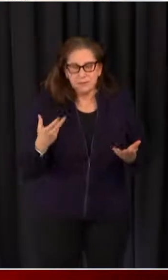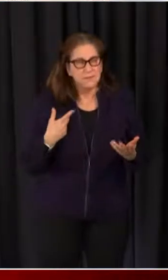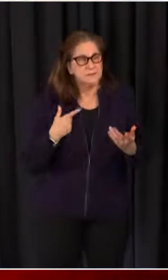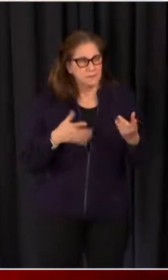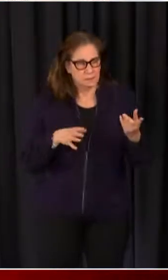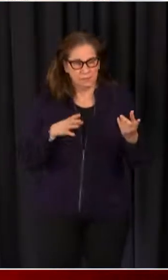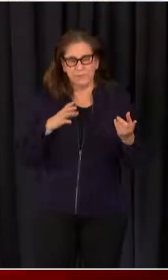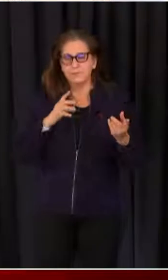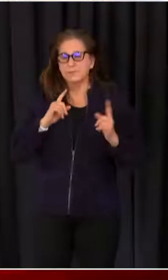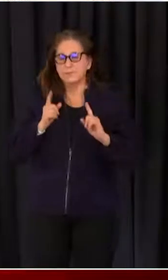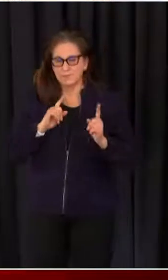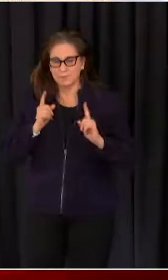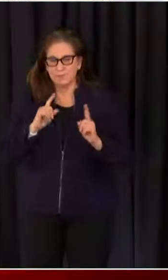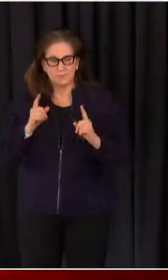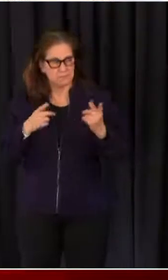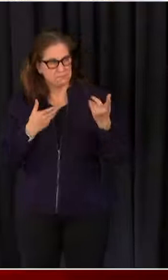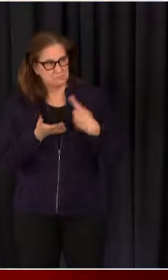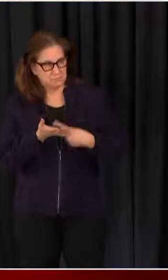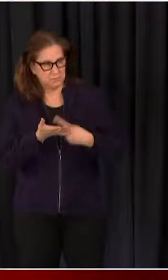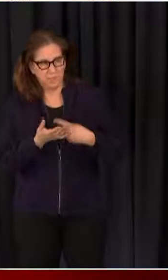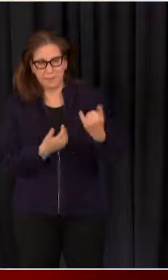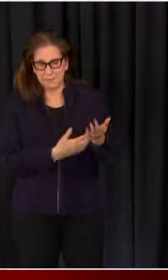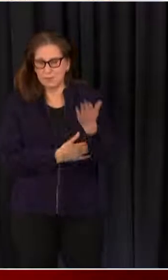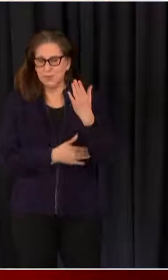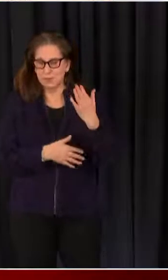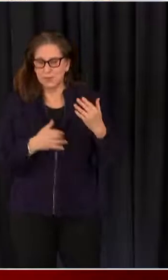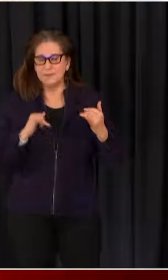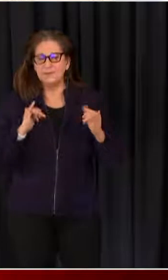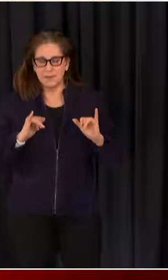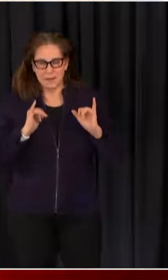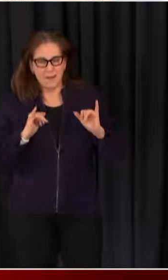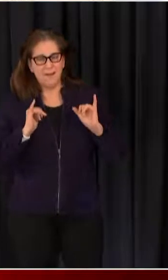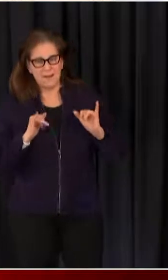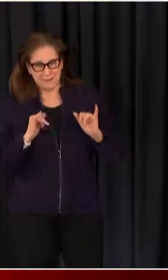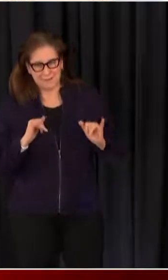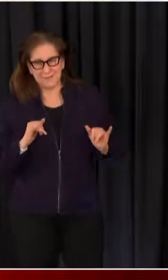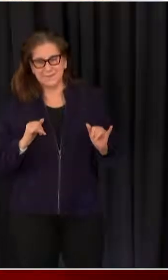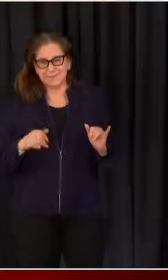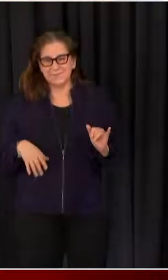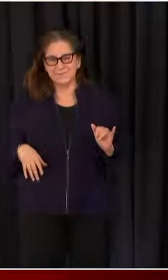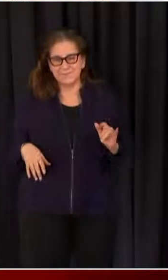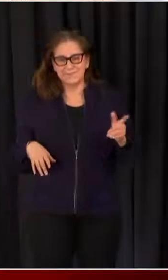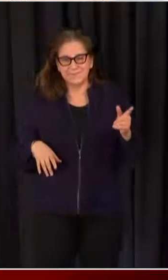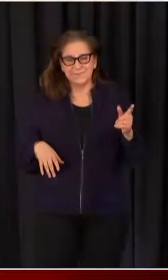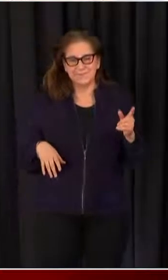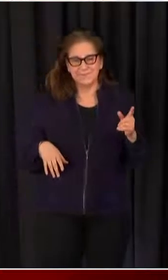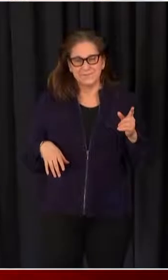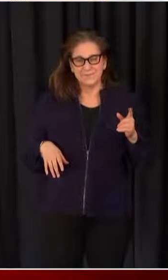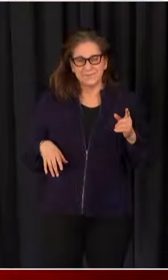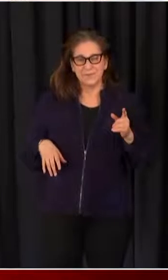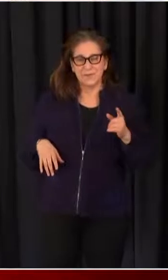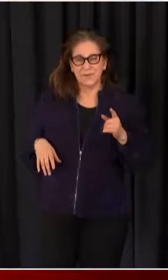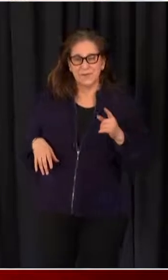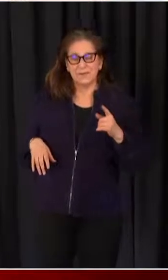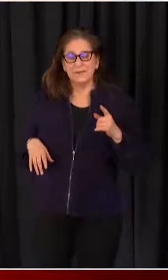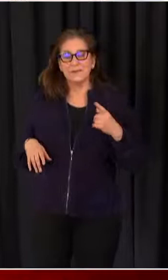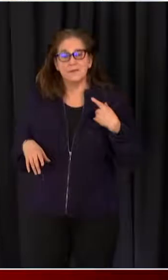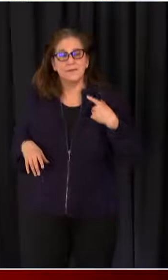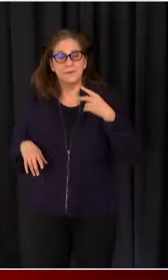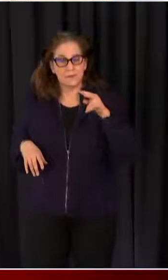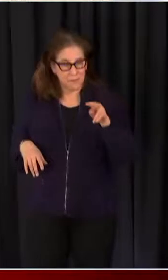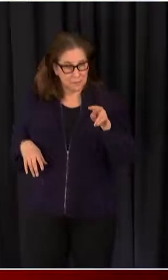talk some about that this morning. This, of course, also comes at a time where we are getting